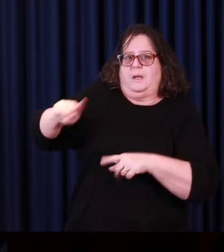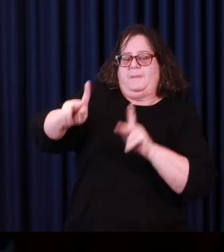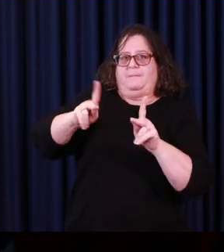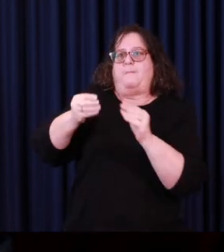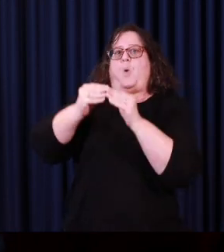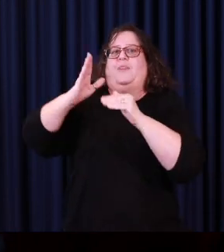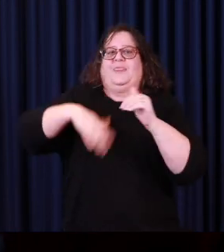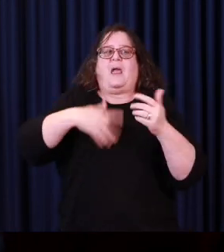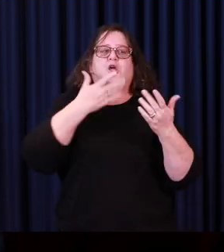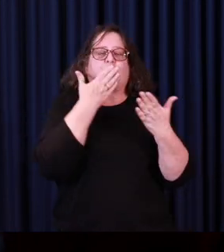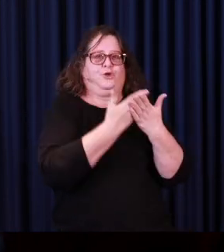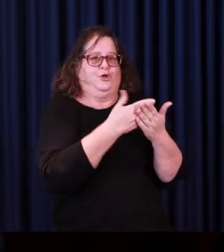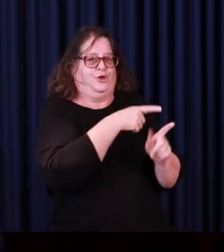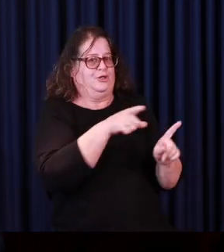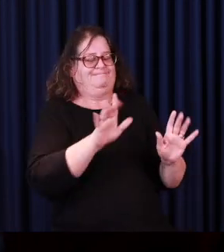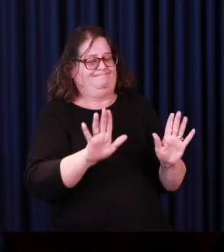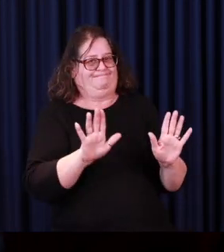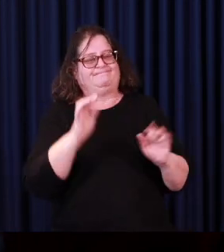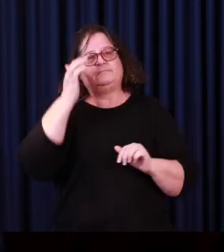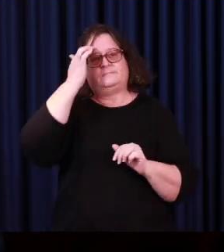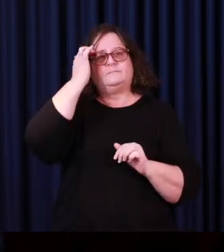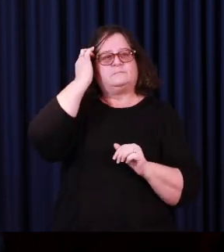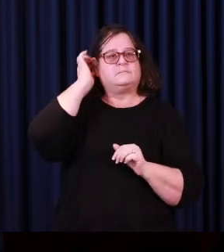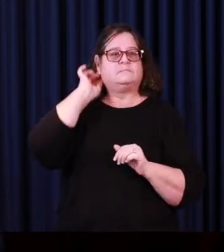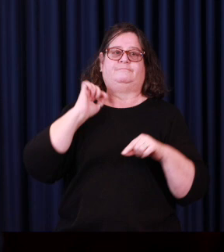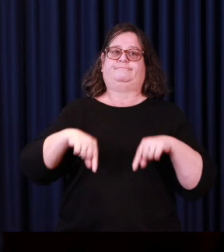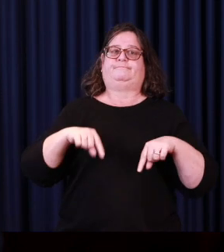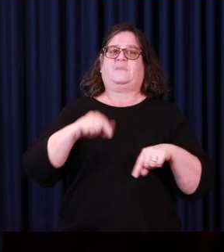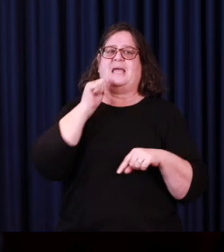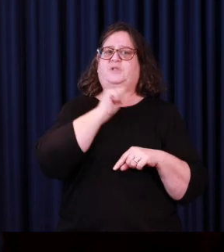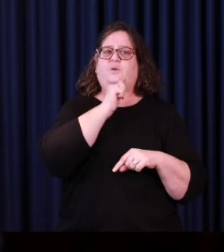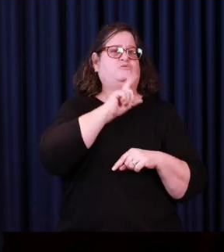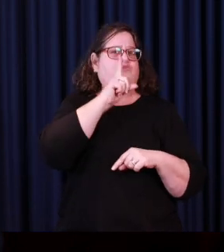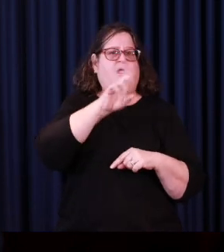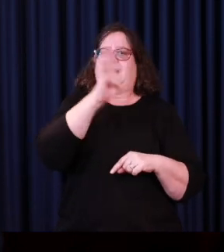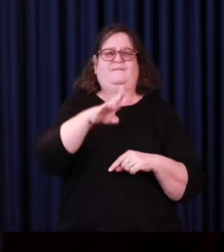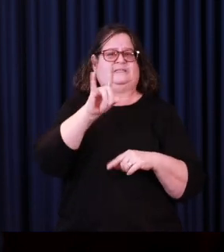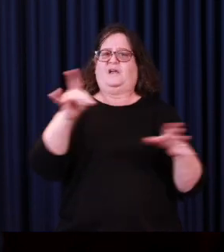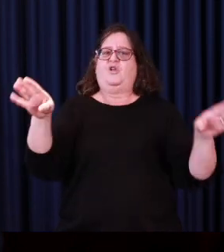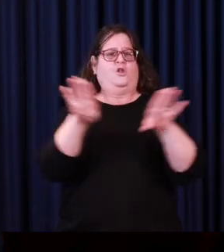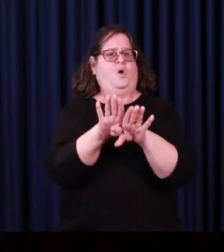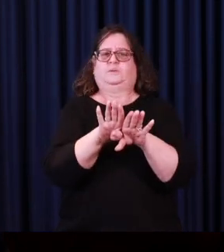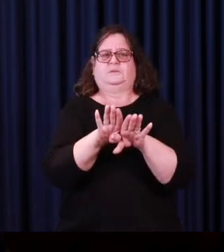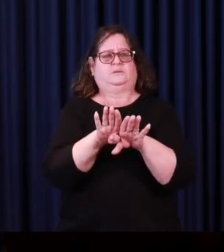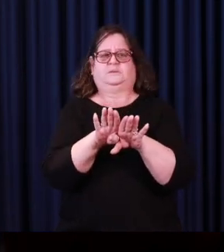We never did a lockdown in Arizona. We were targeted and